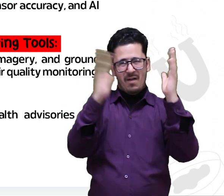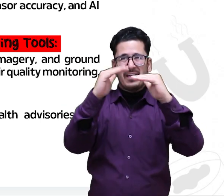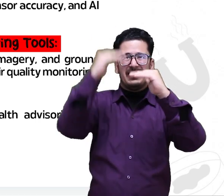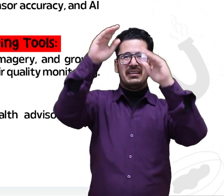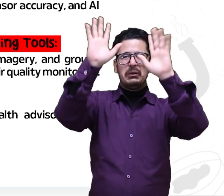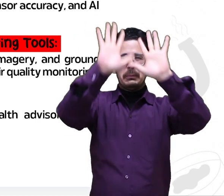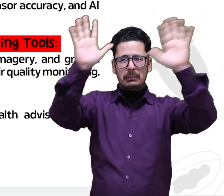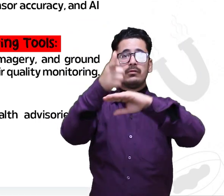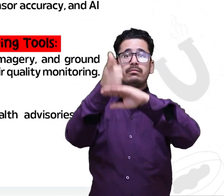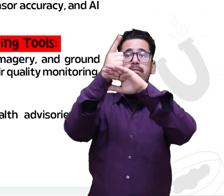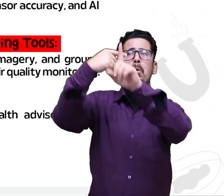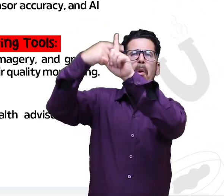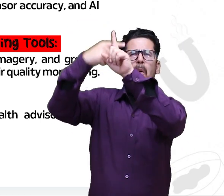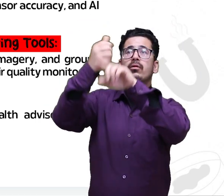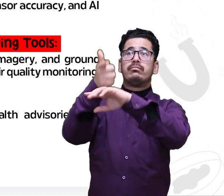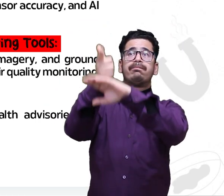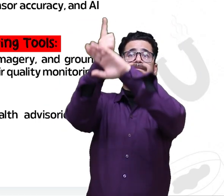station.